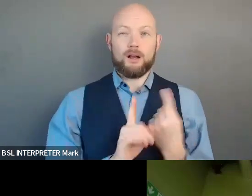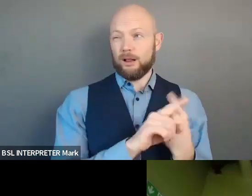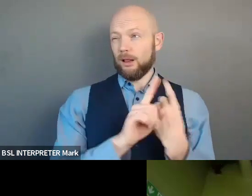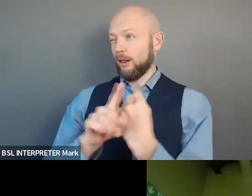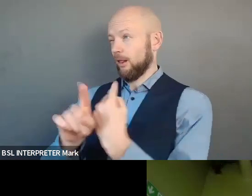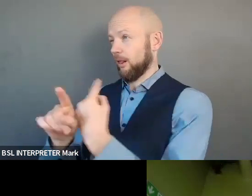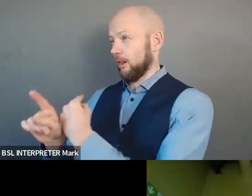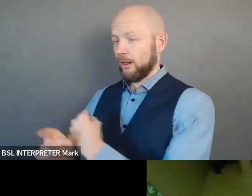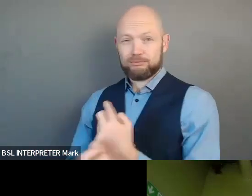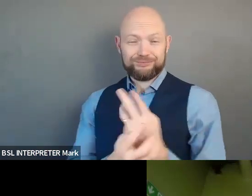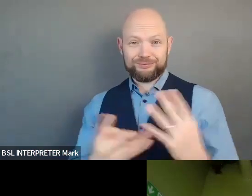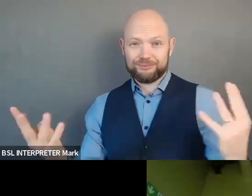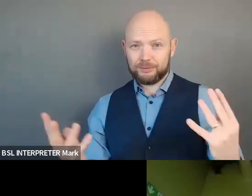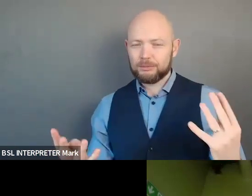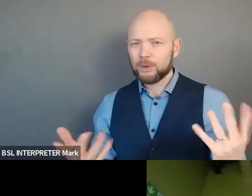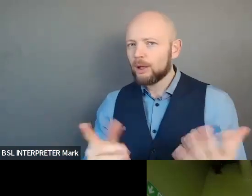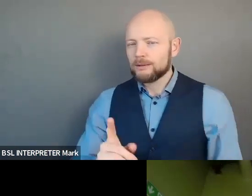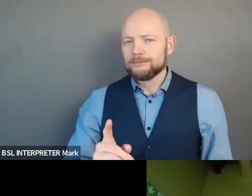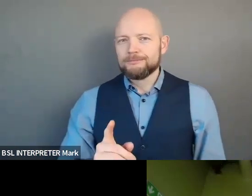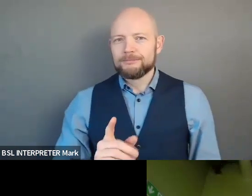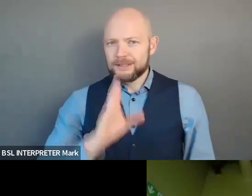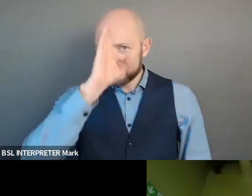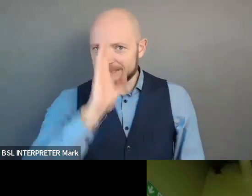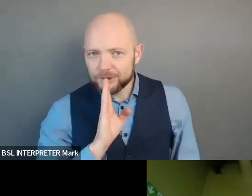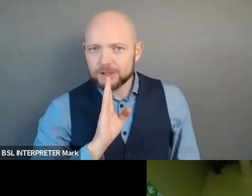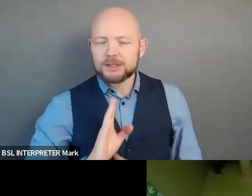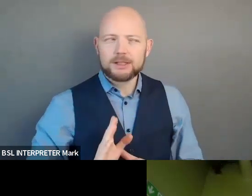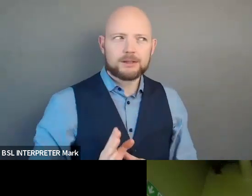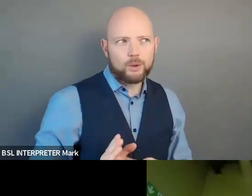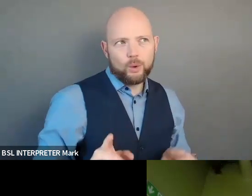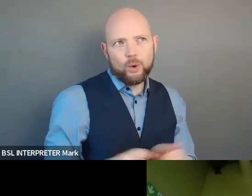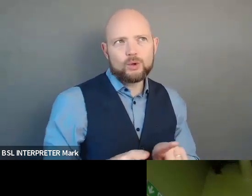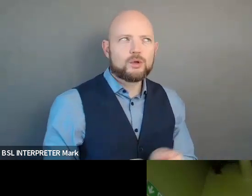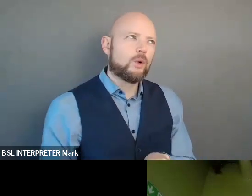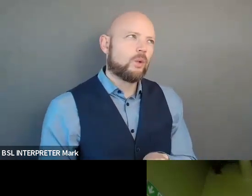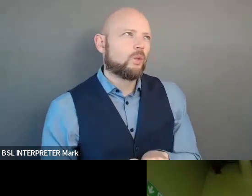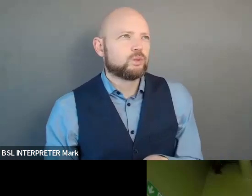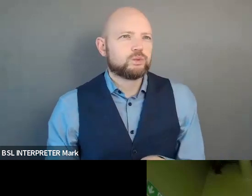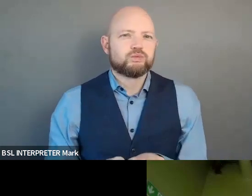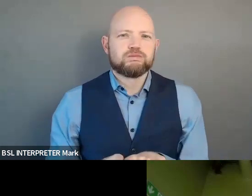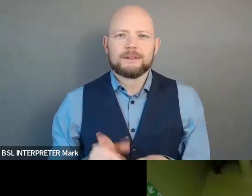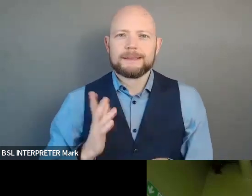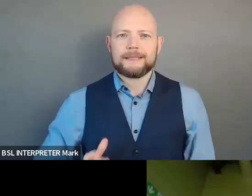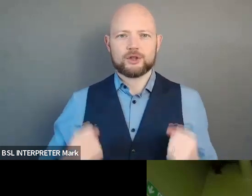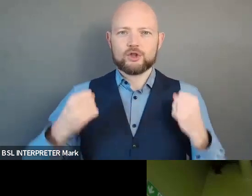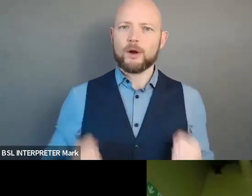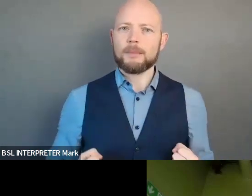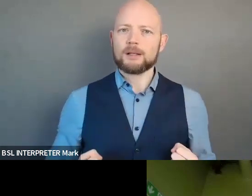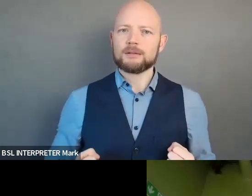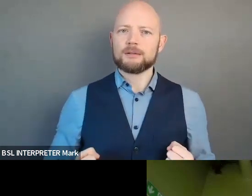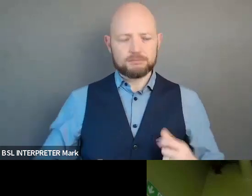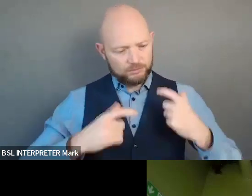So seriousness, but also a degree of determination to do the right